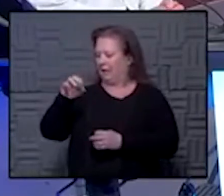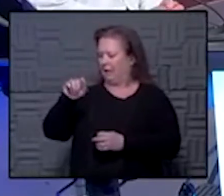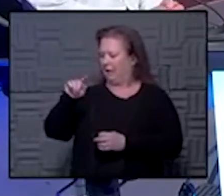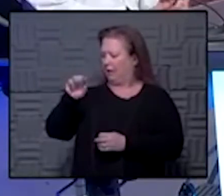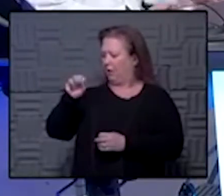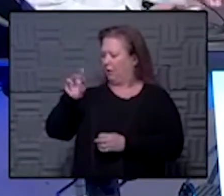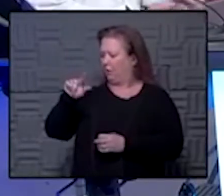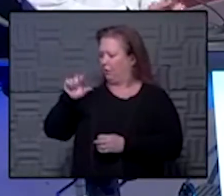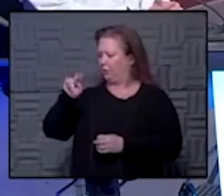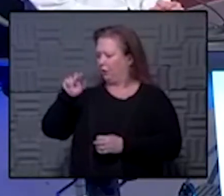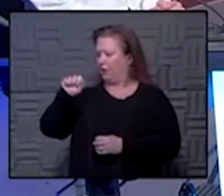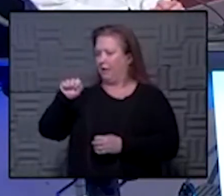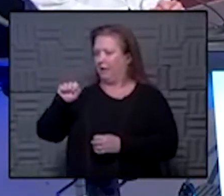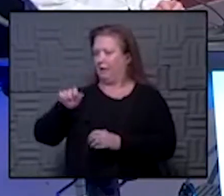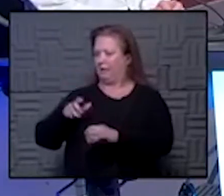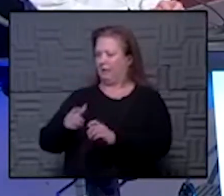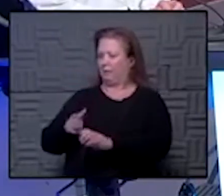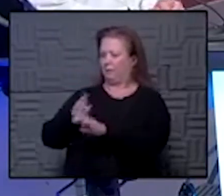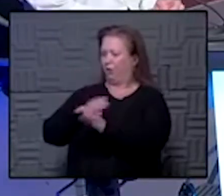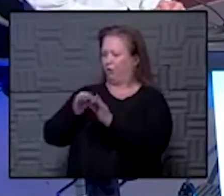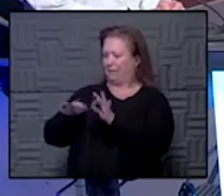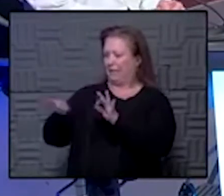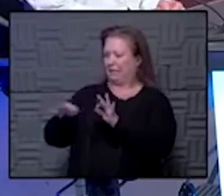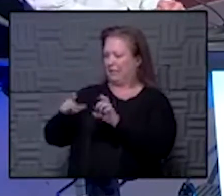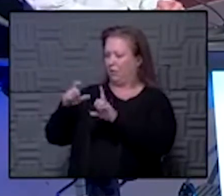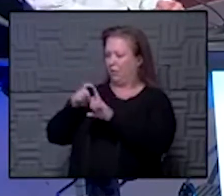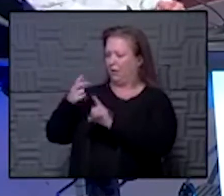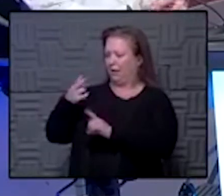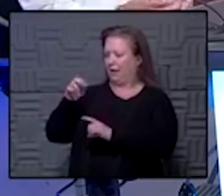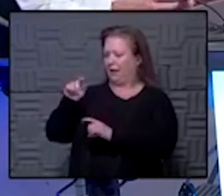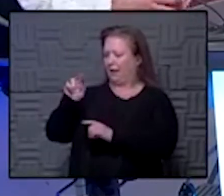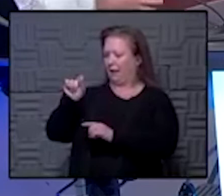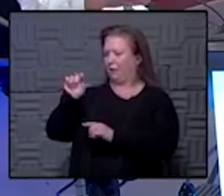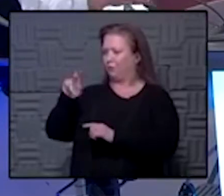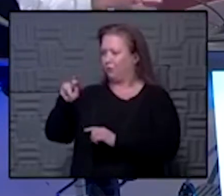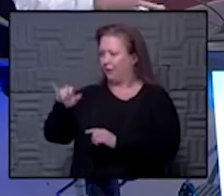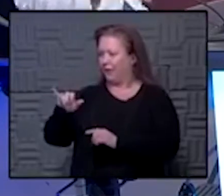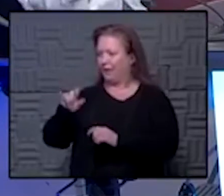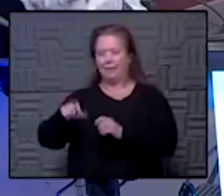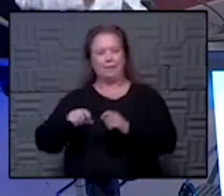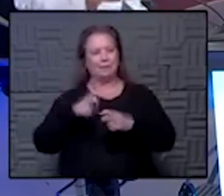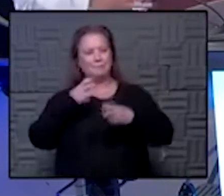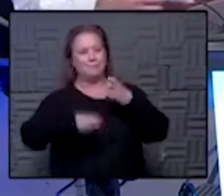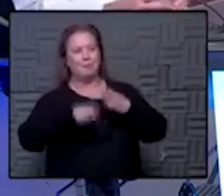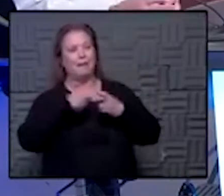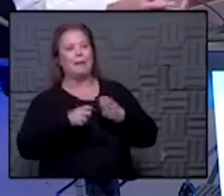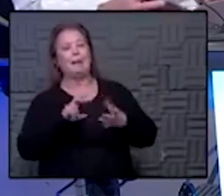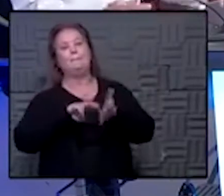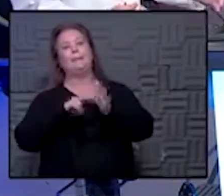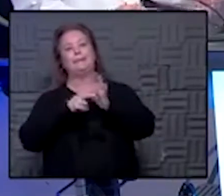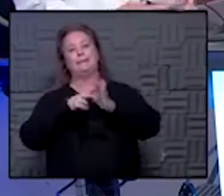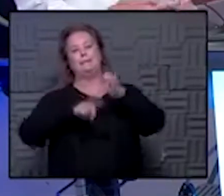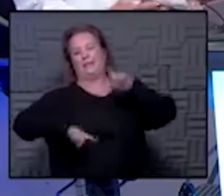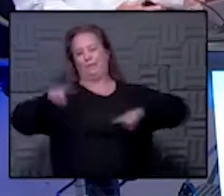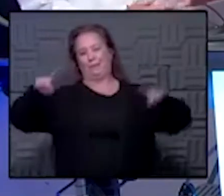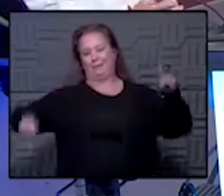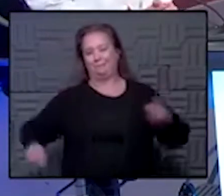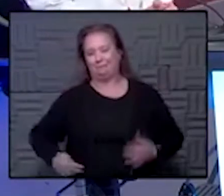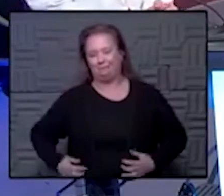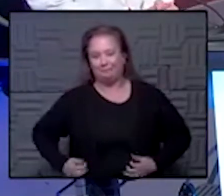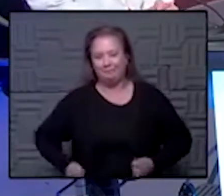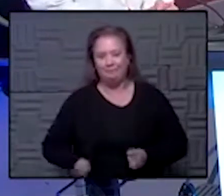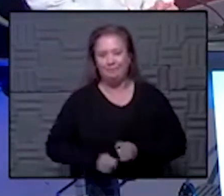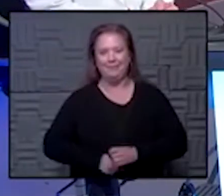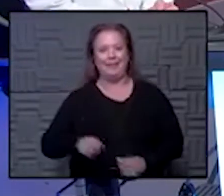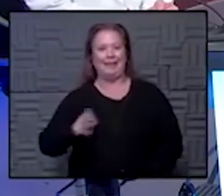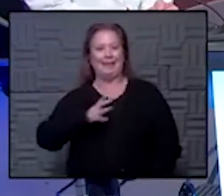what? Heterogeneity. That was early in the sentence, too. That was Yeah, I know. that which just is means a problem. differences. That just means differences, basically. All right. He likes